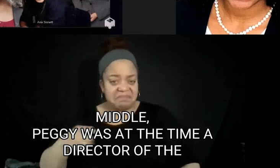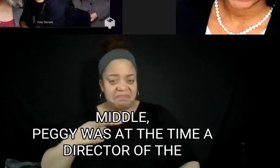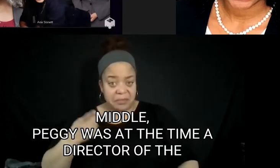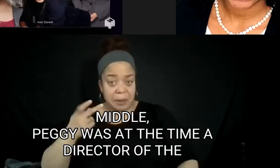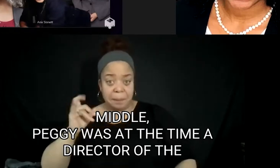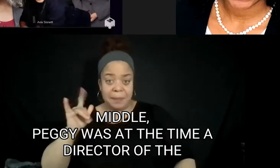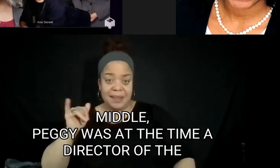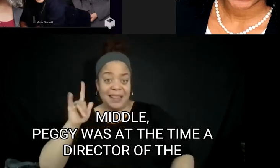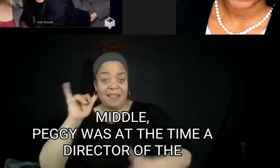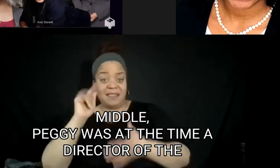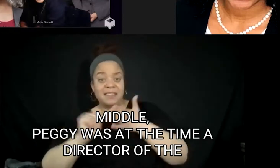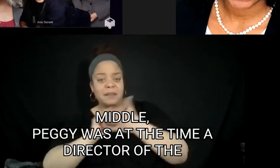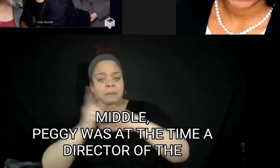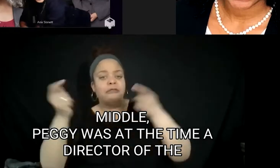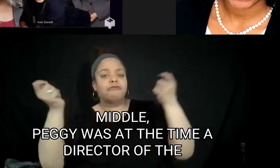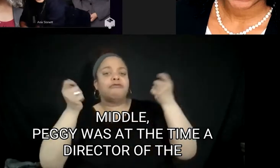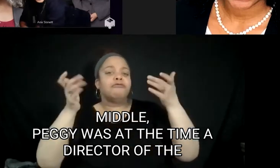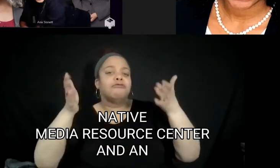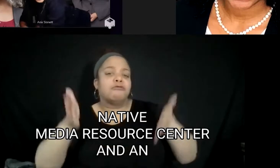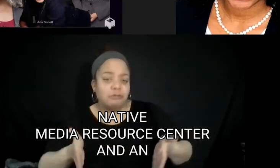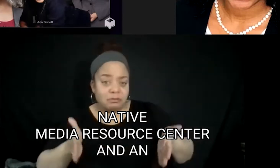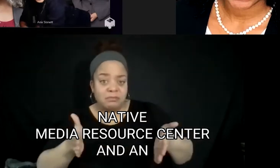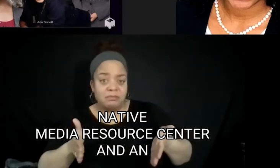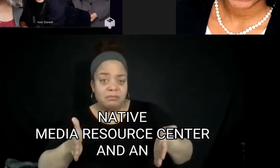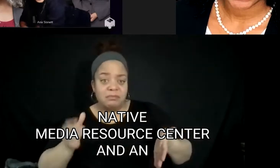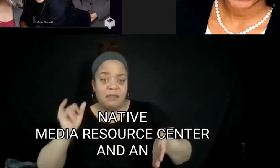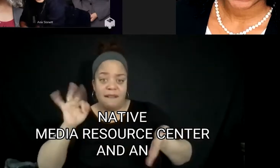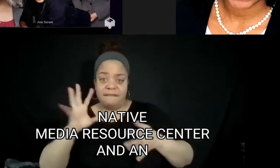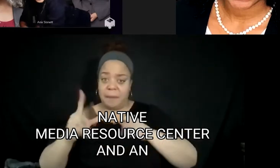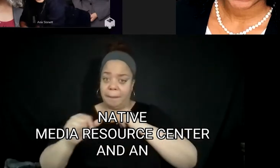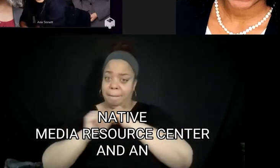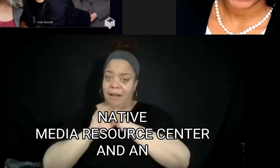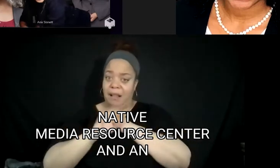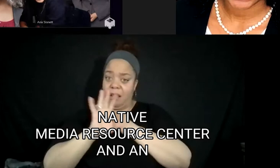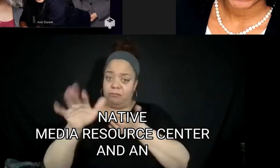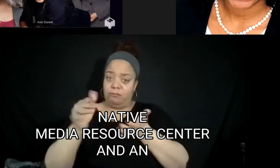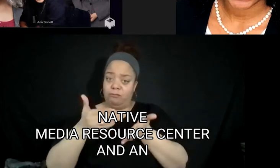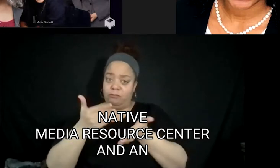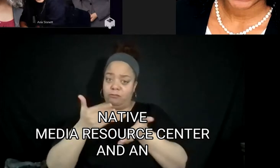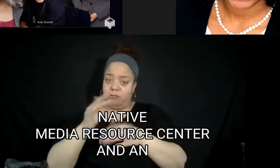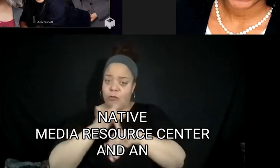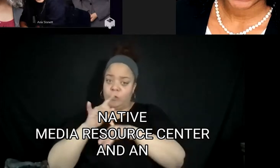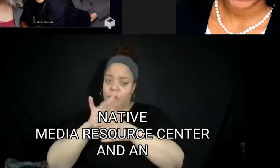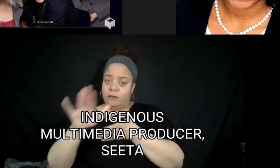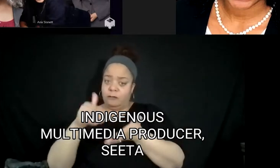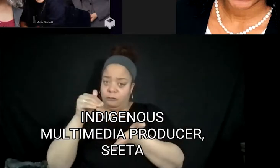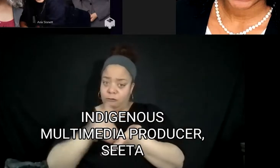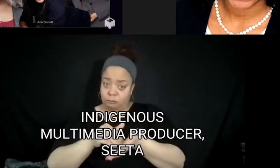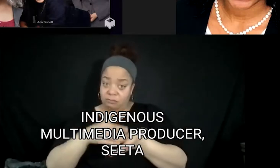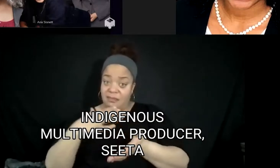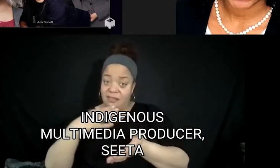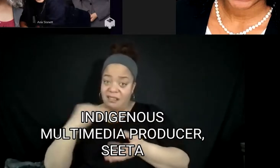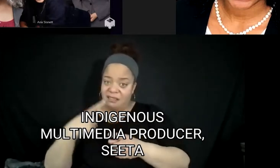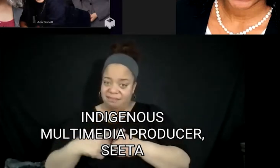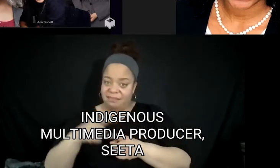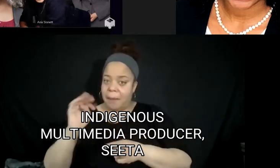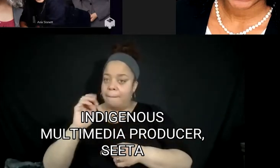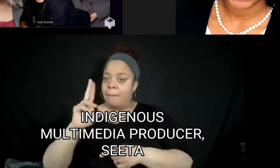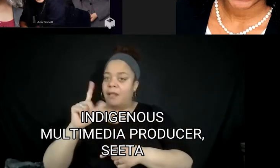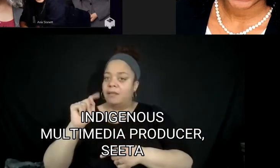an indigenous multimedia producer, Sita Pena Gangadharan, who at the time had